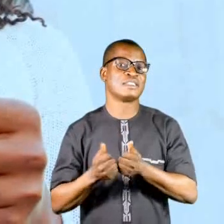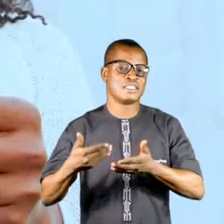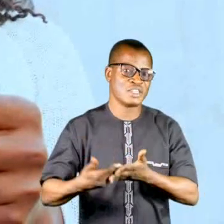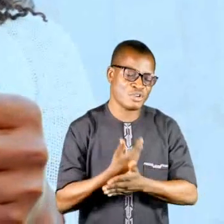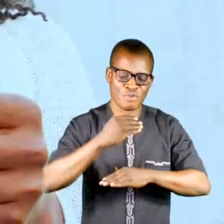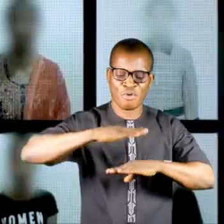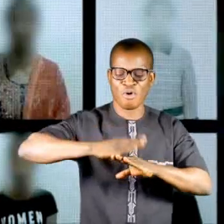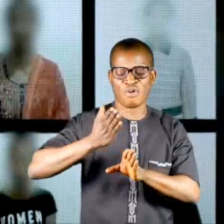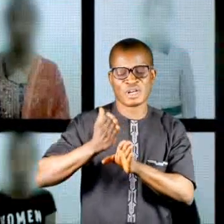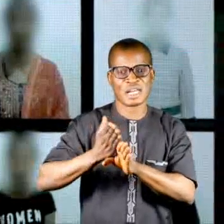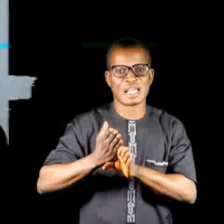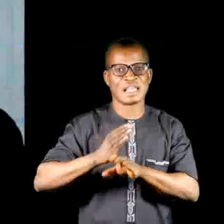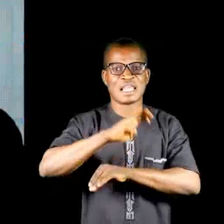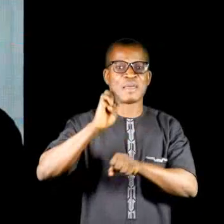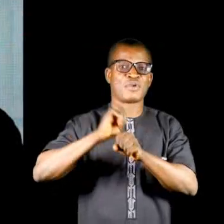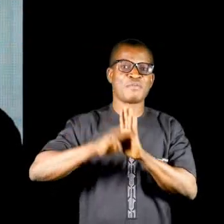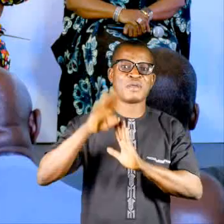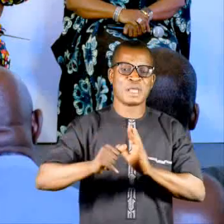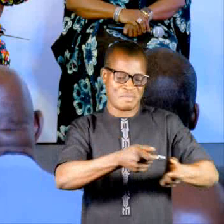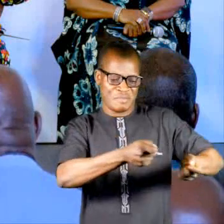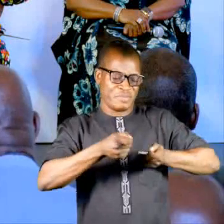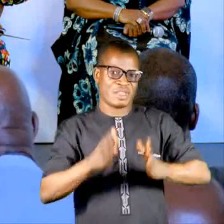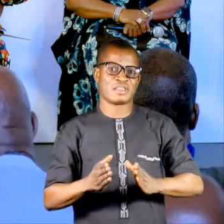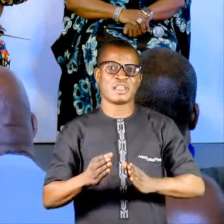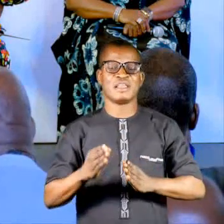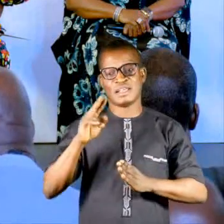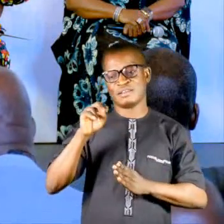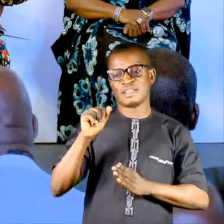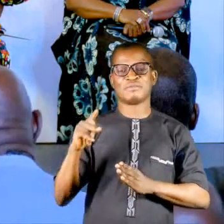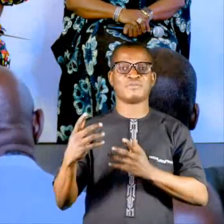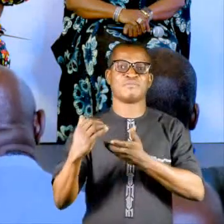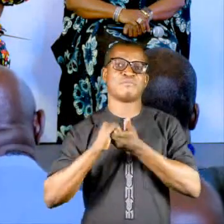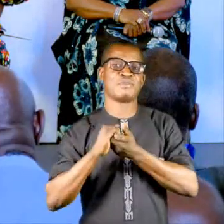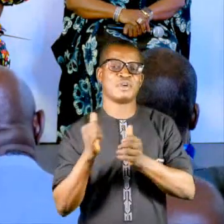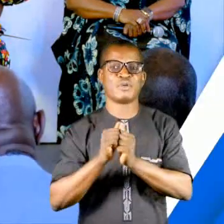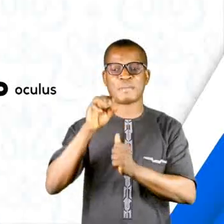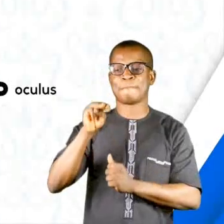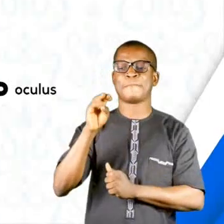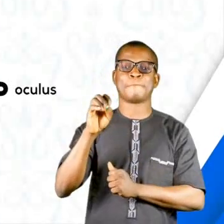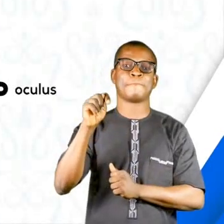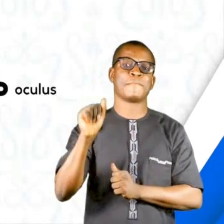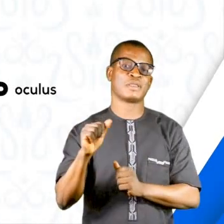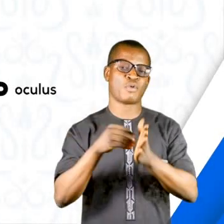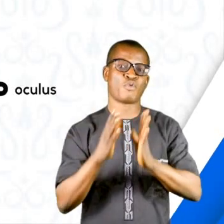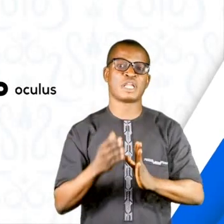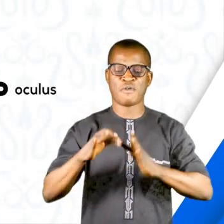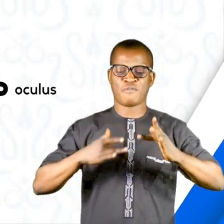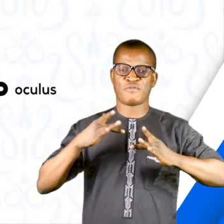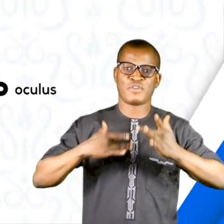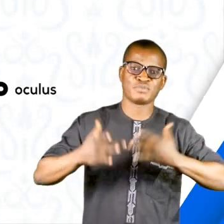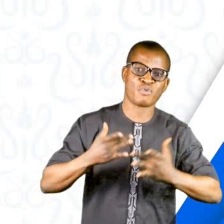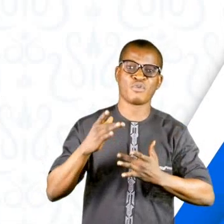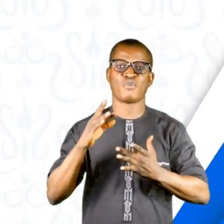current trend of online recruitment by traffickers, NAPTIP initiated partnership with Meta, owners of Facebook, WhatsApp